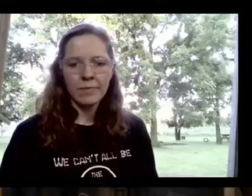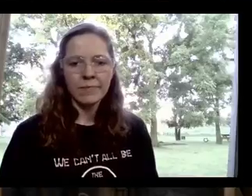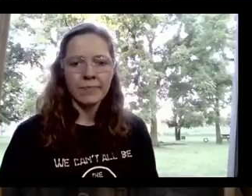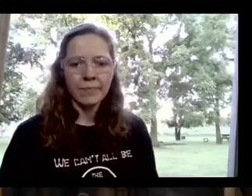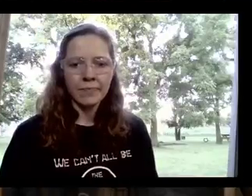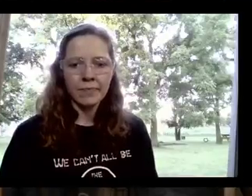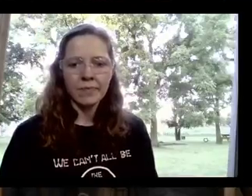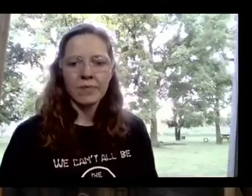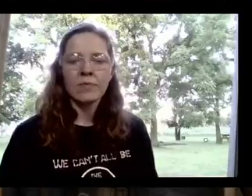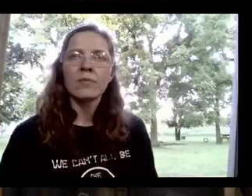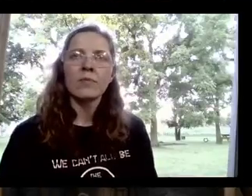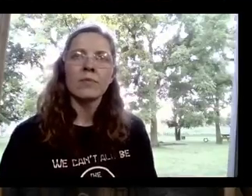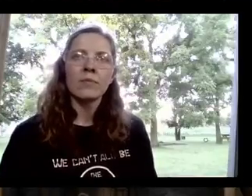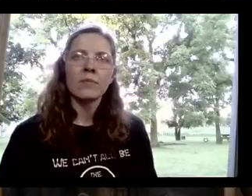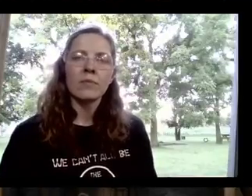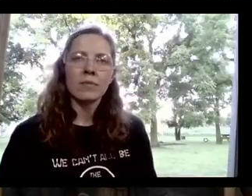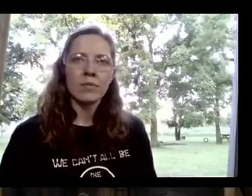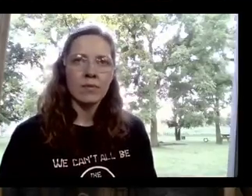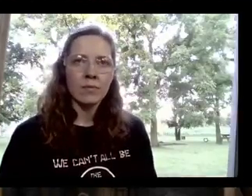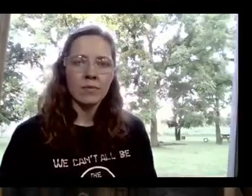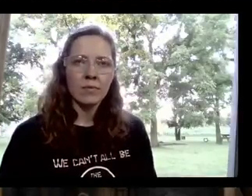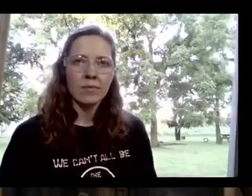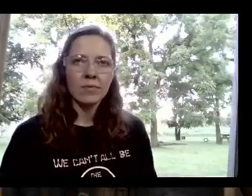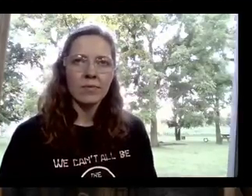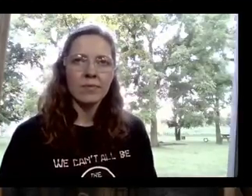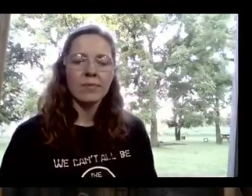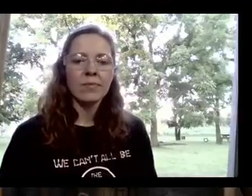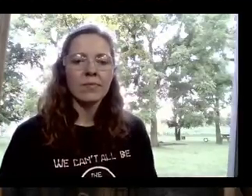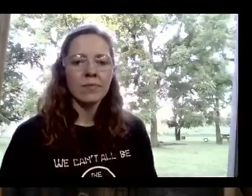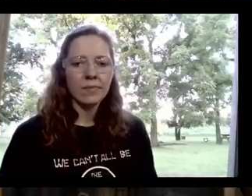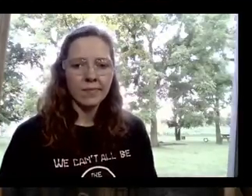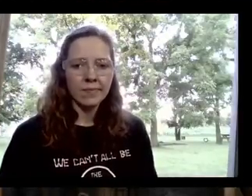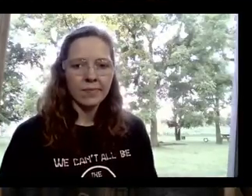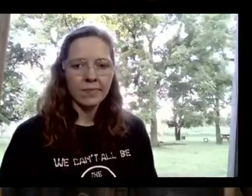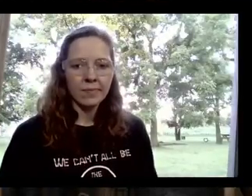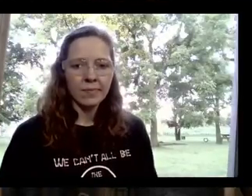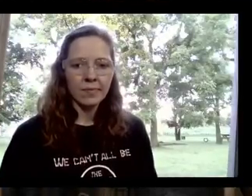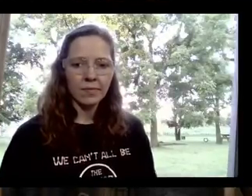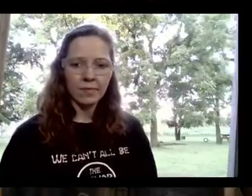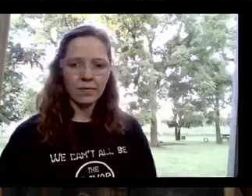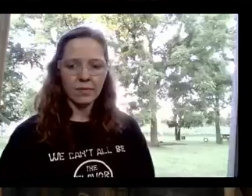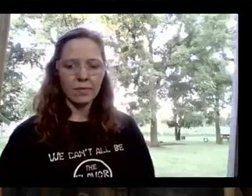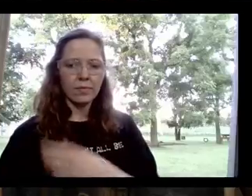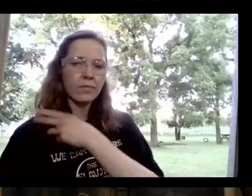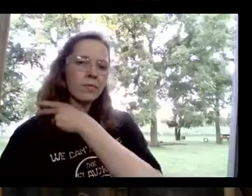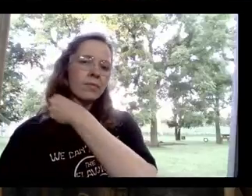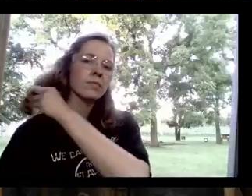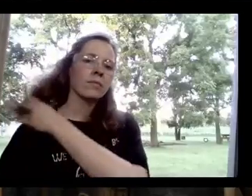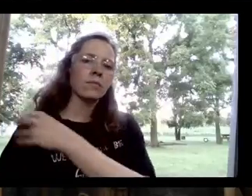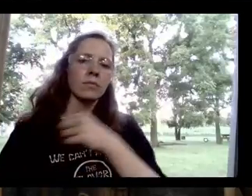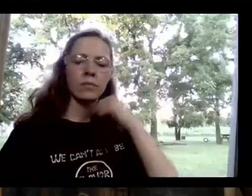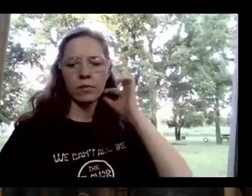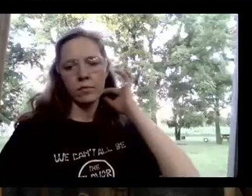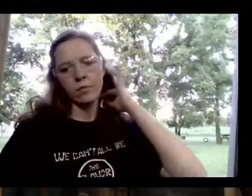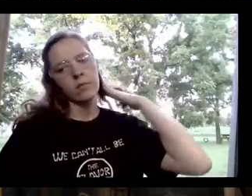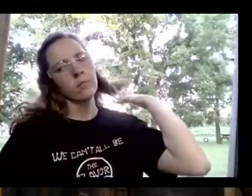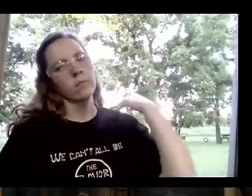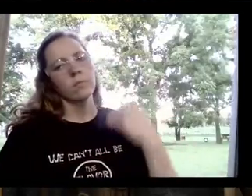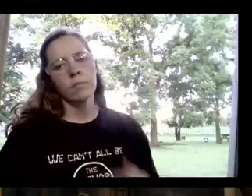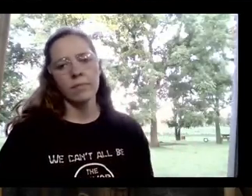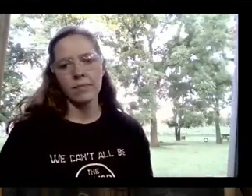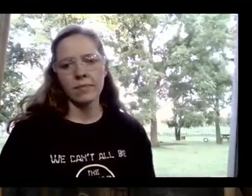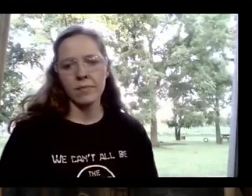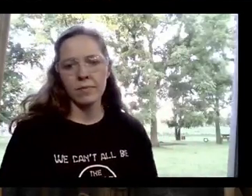chastised by somebody in the comment section several months ago, like, because I like sharp edges on my